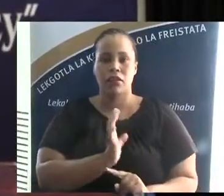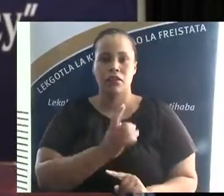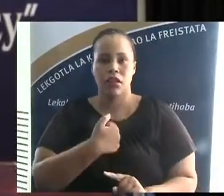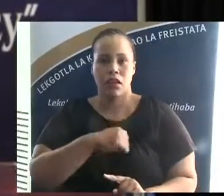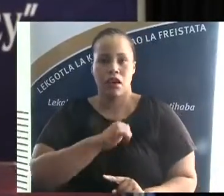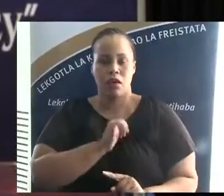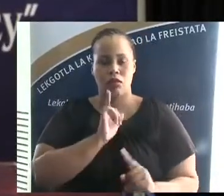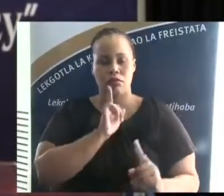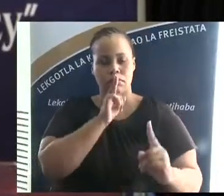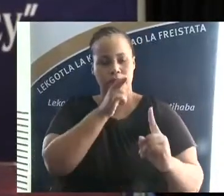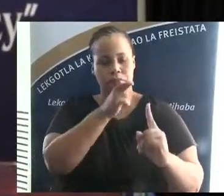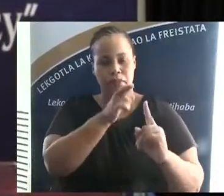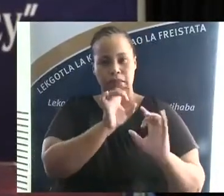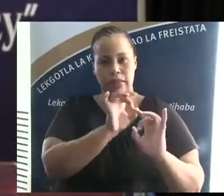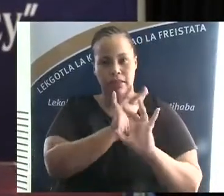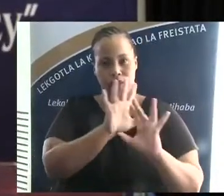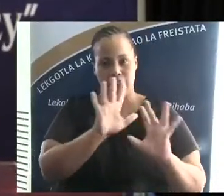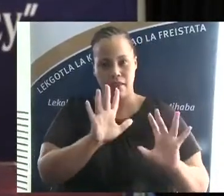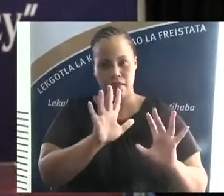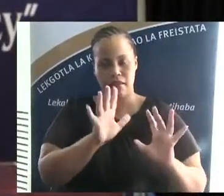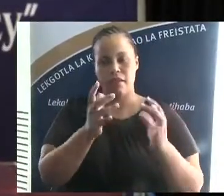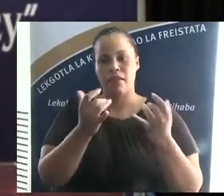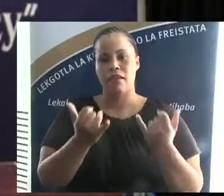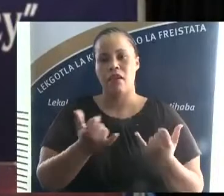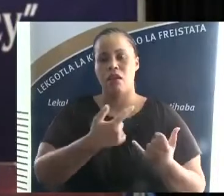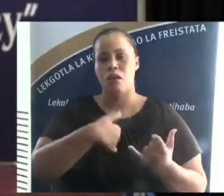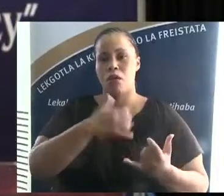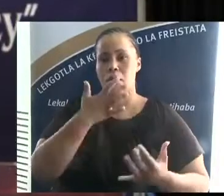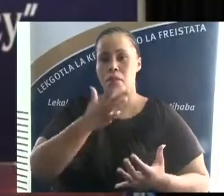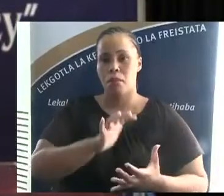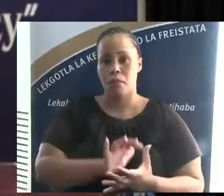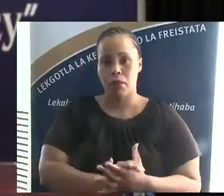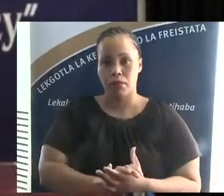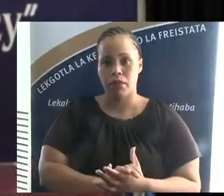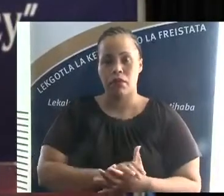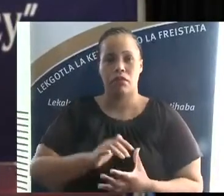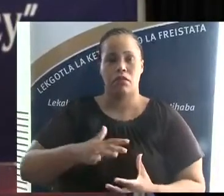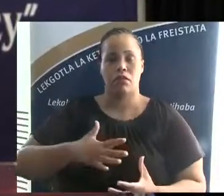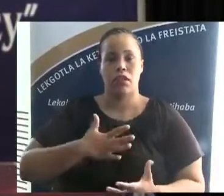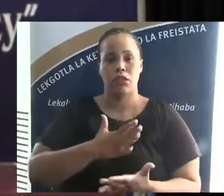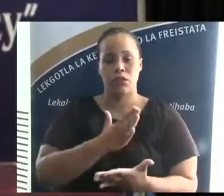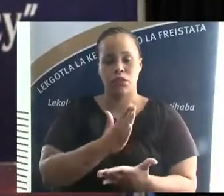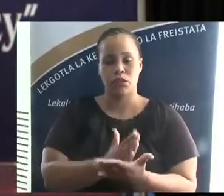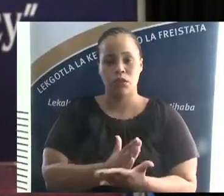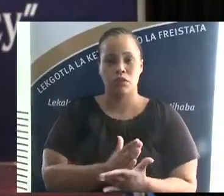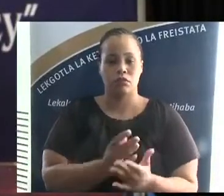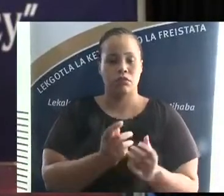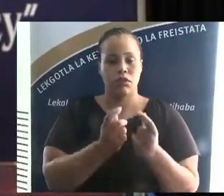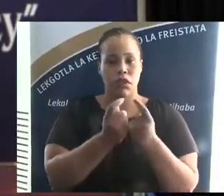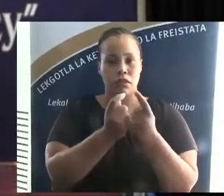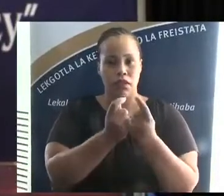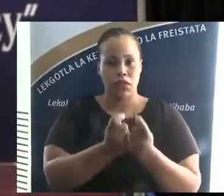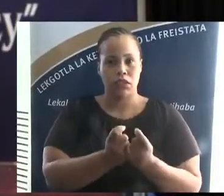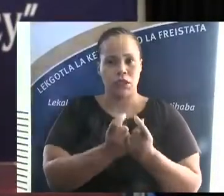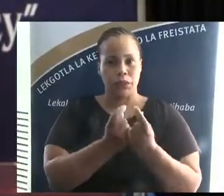remains clear. It is therefore our commitment to ensure financial prudence, accountability, and